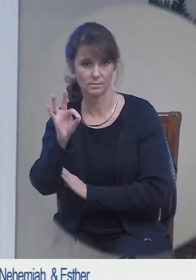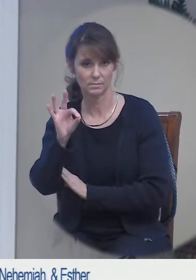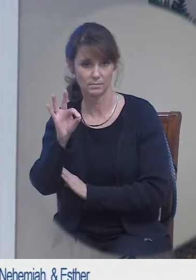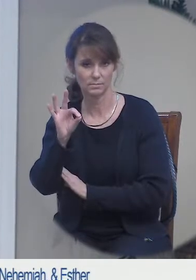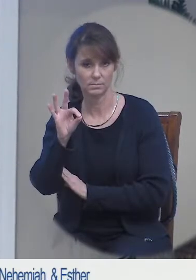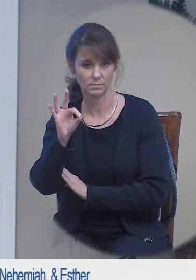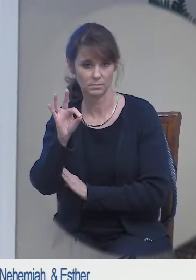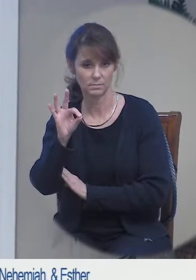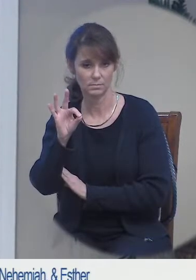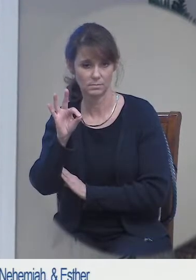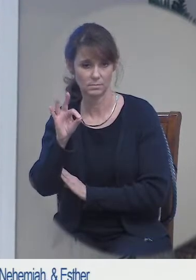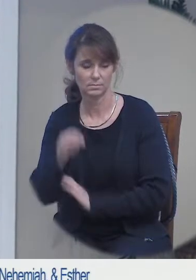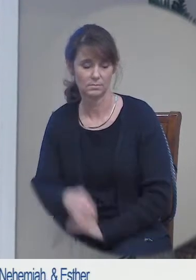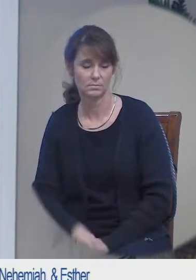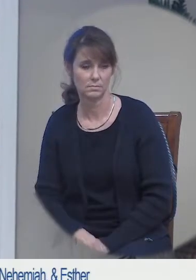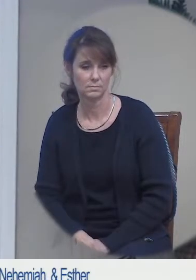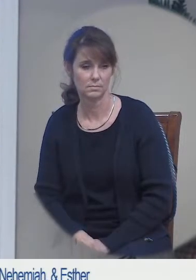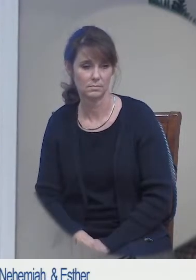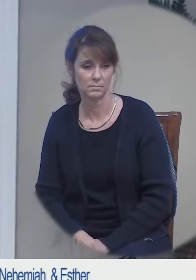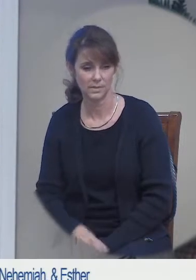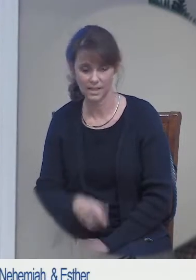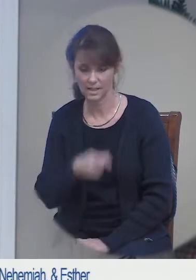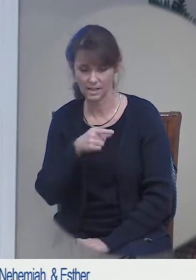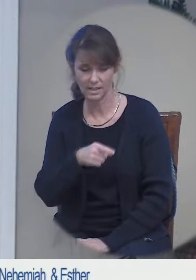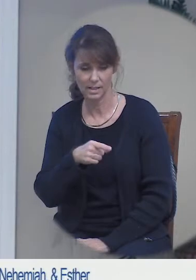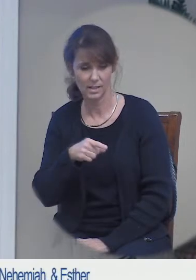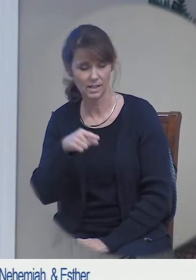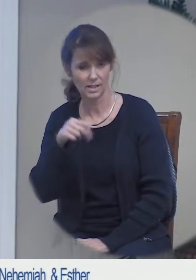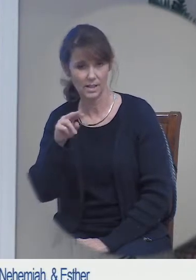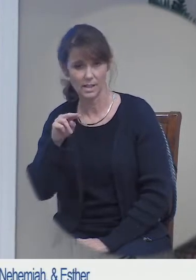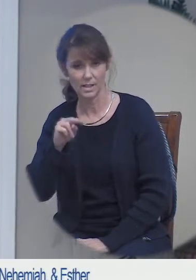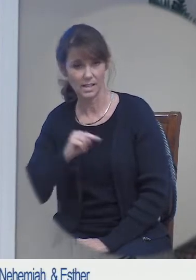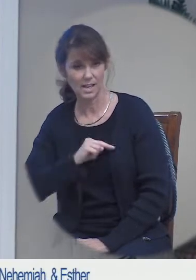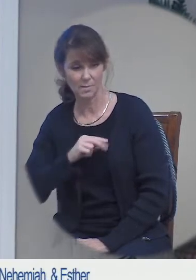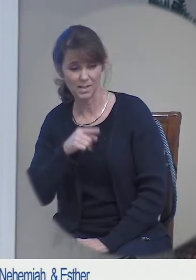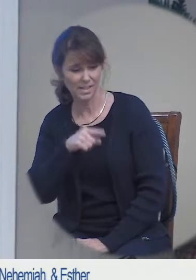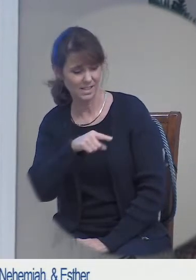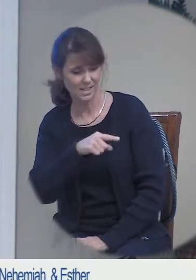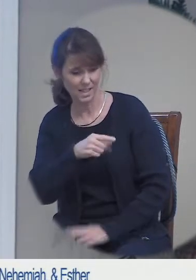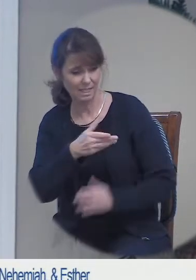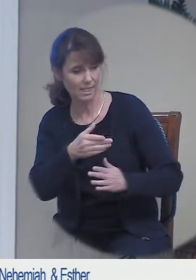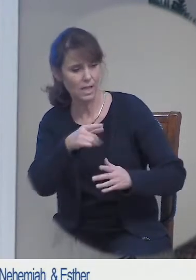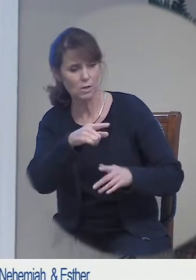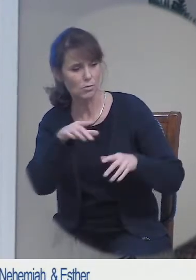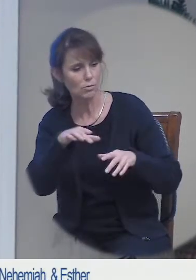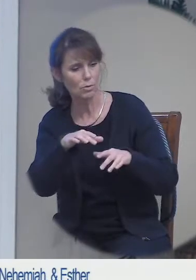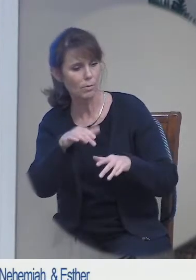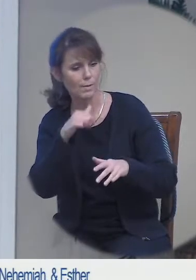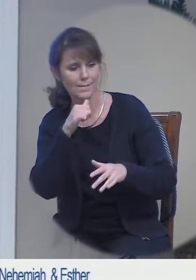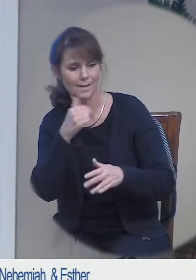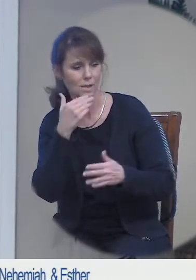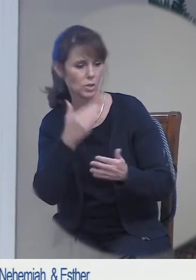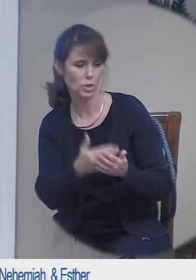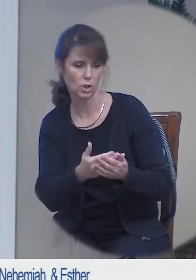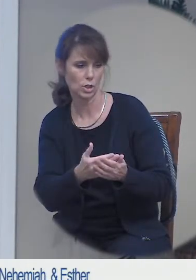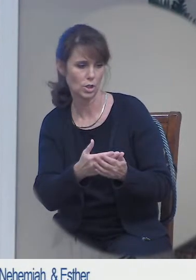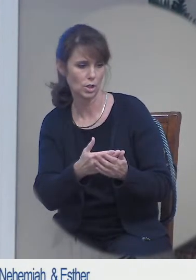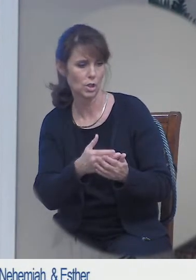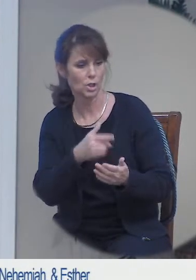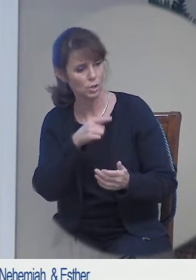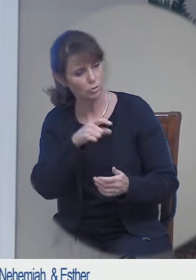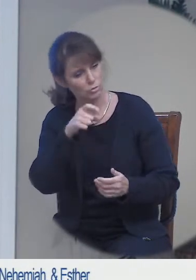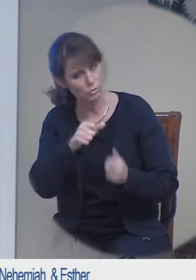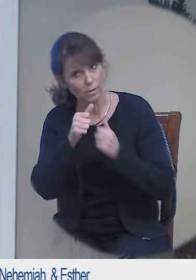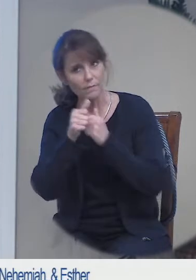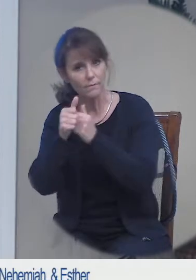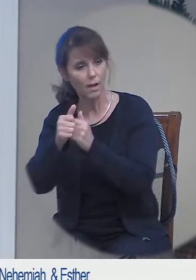said, the thing which you're doing is not good. Should you not walk in the fear of God? Let's stop